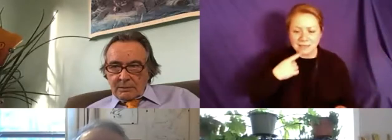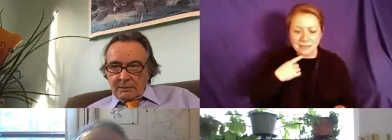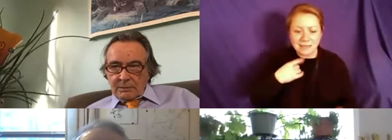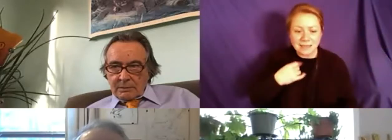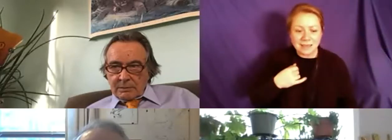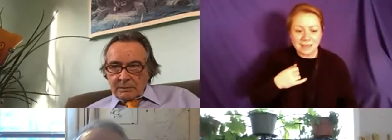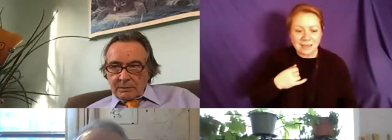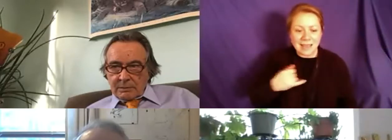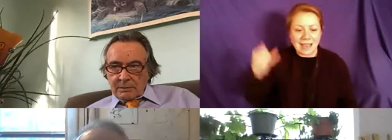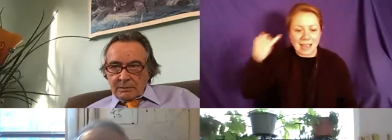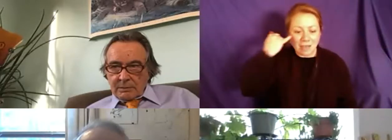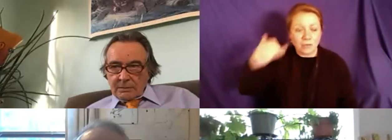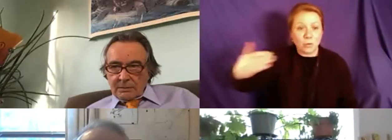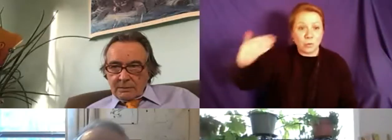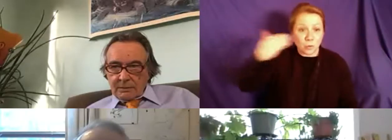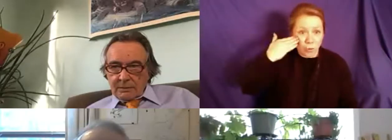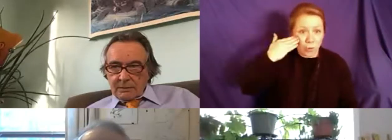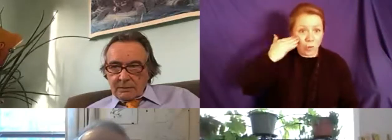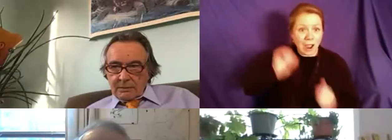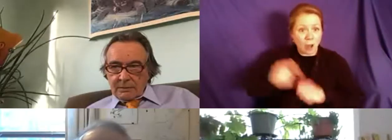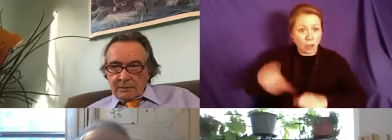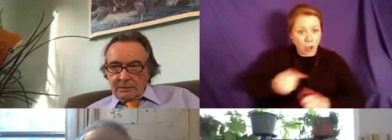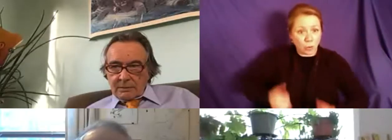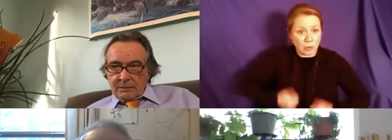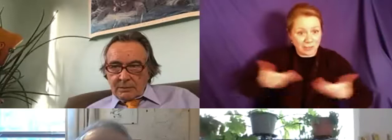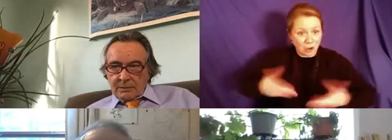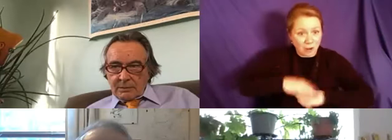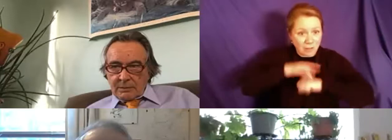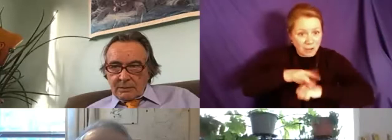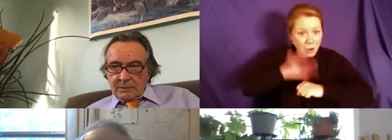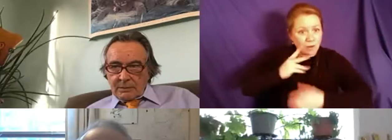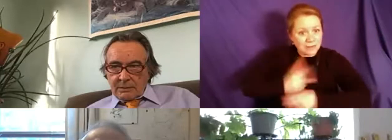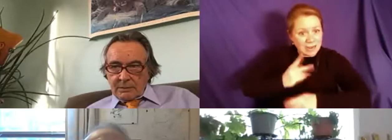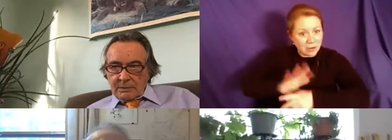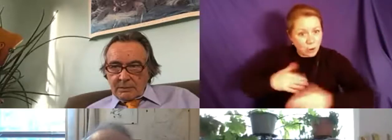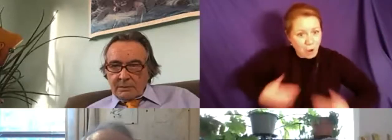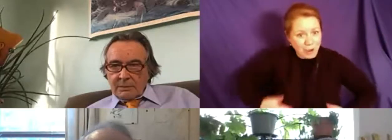knew how long you were going to be on the planet, you would have treated your body better.